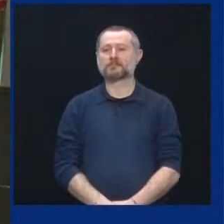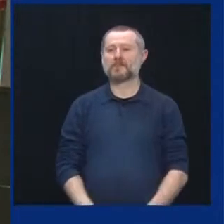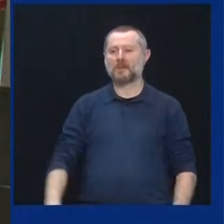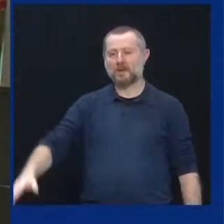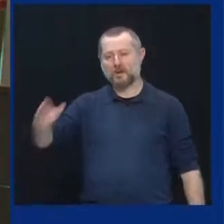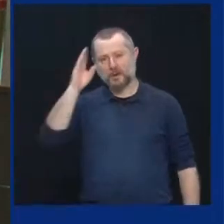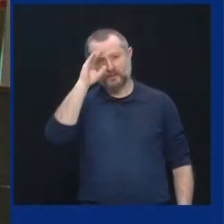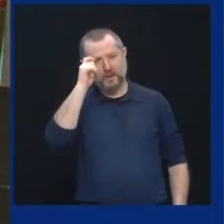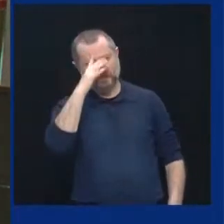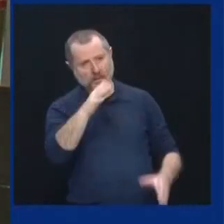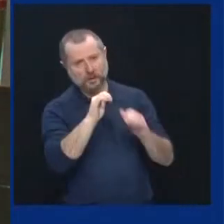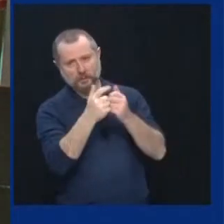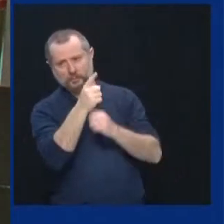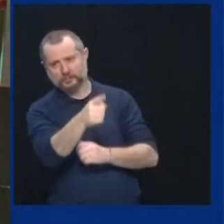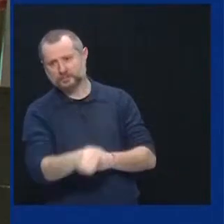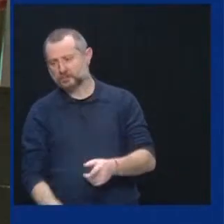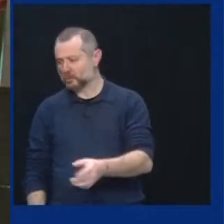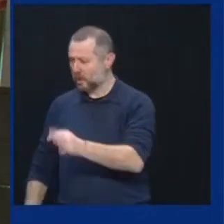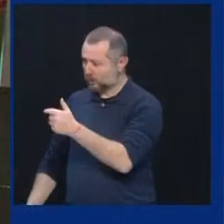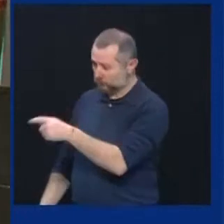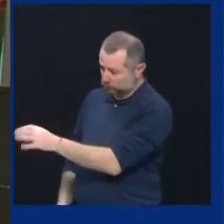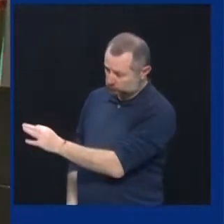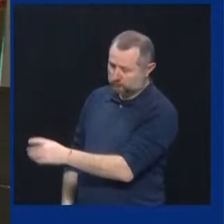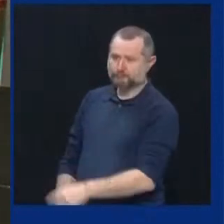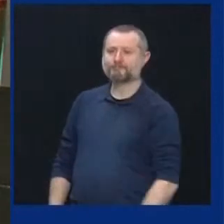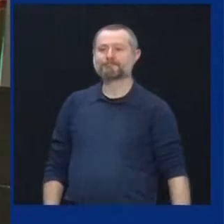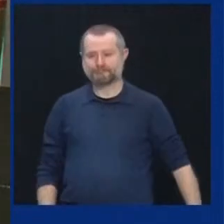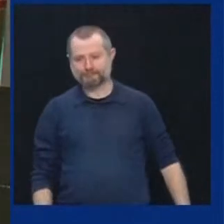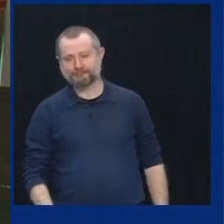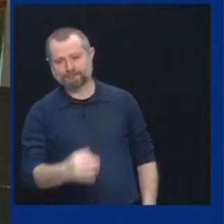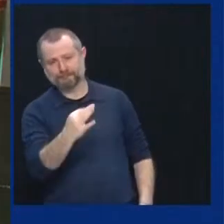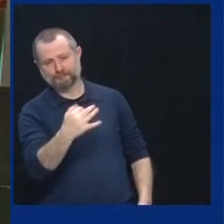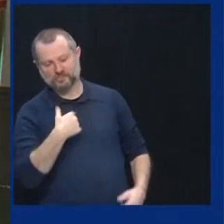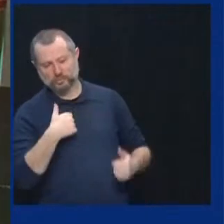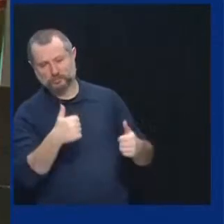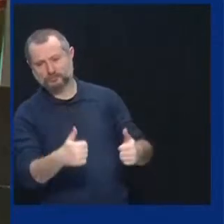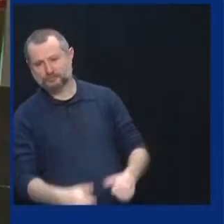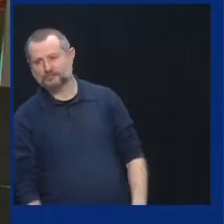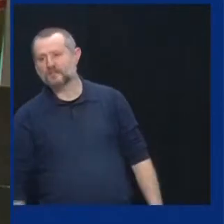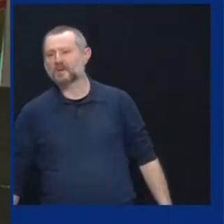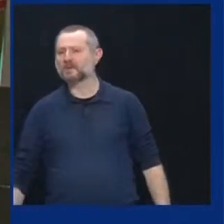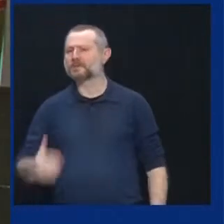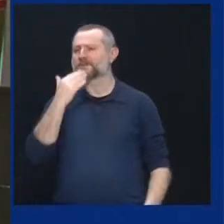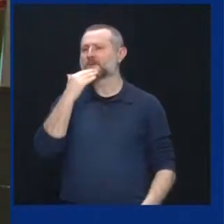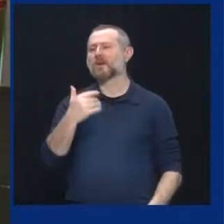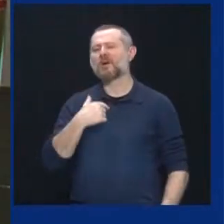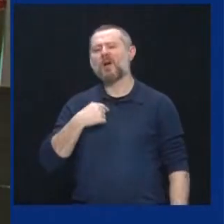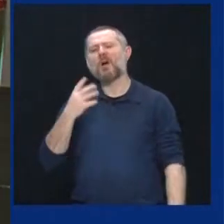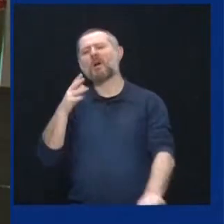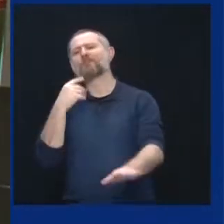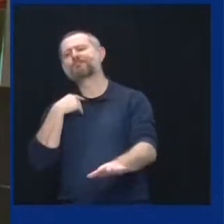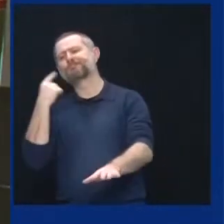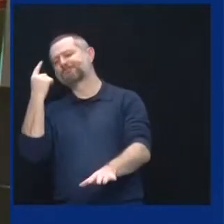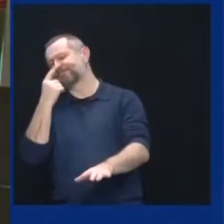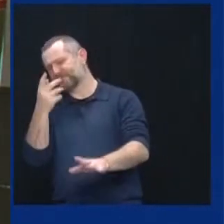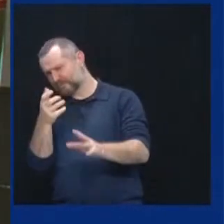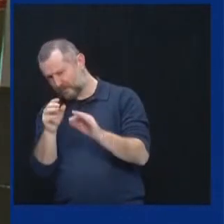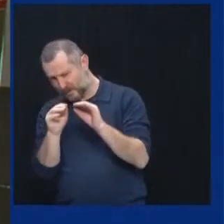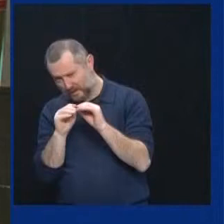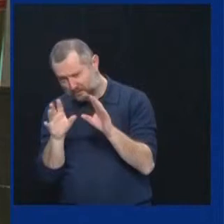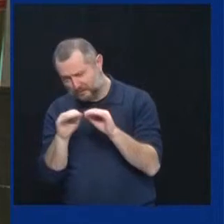this afternoon? Good, how are you? Okay, thank you. So I'm wondering if you could provide a little clarification about